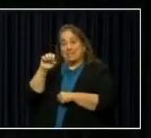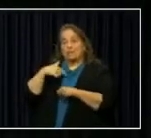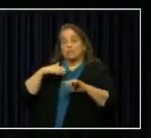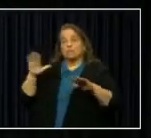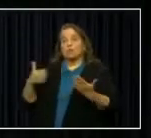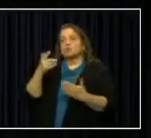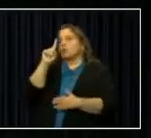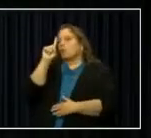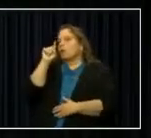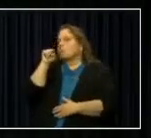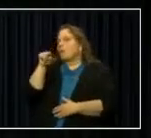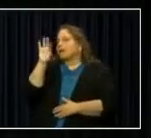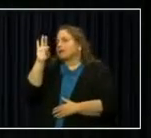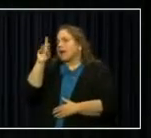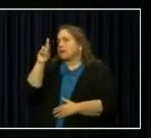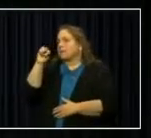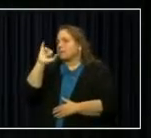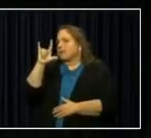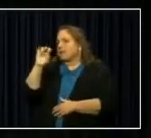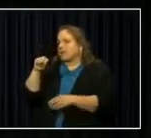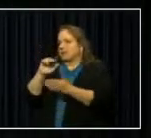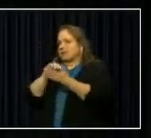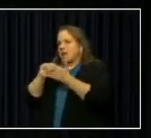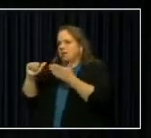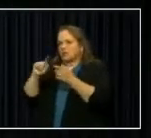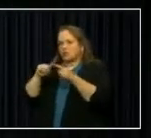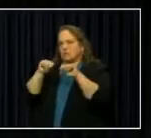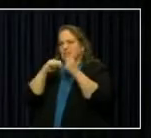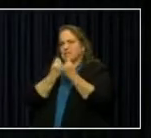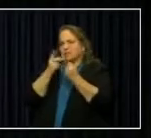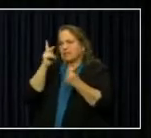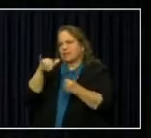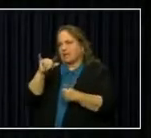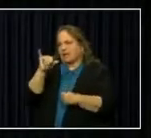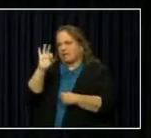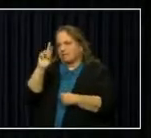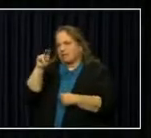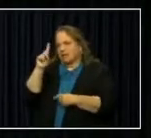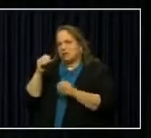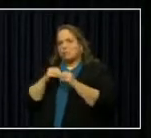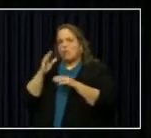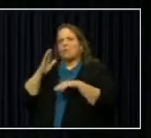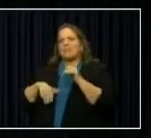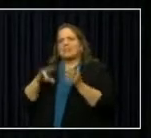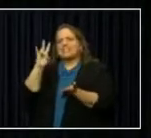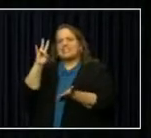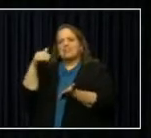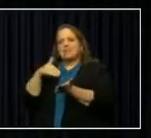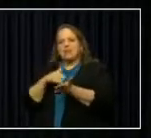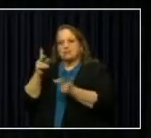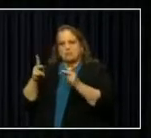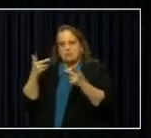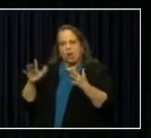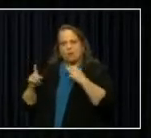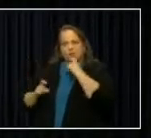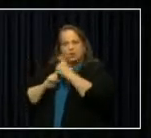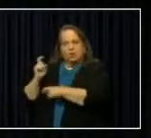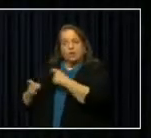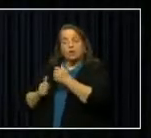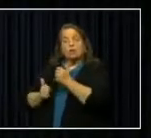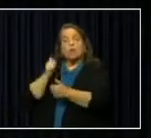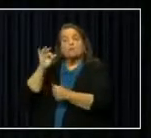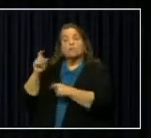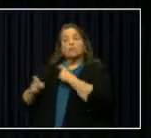raised $1.9 million to the Team Kentucky Fund. More than 7,000 people have donated. Most of